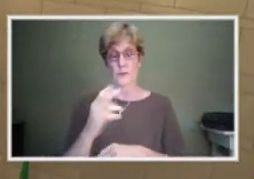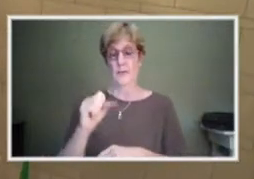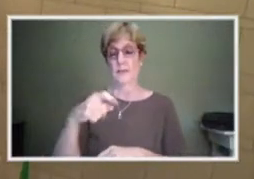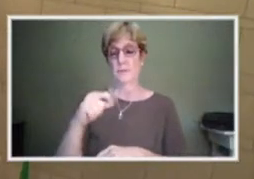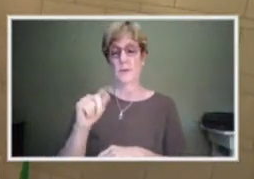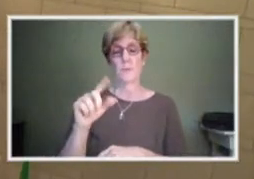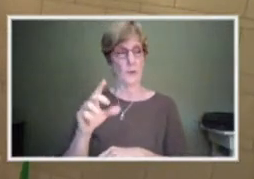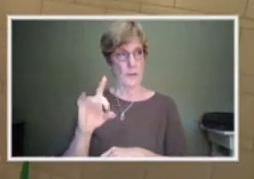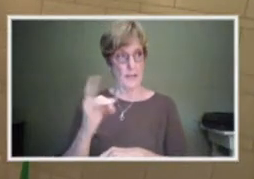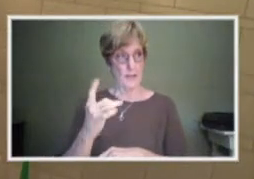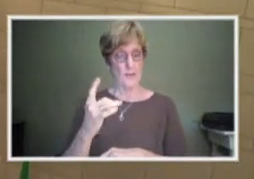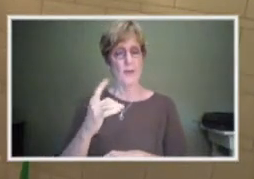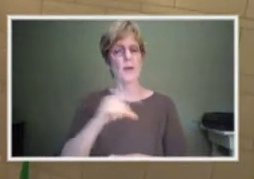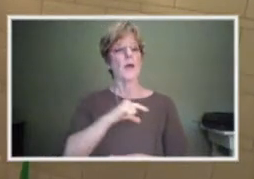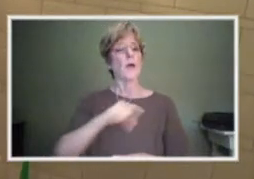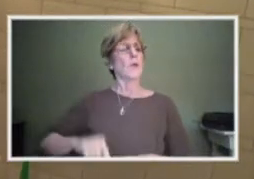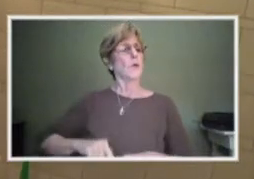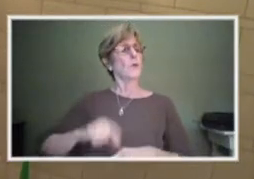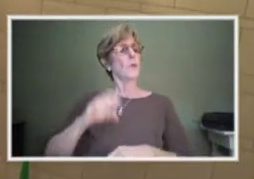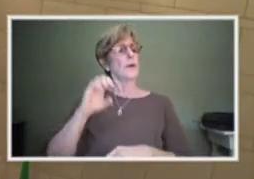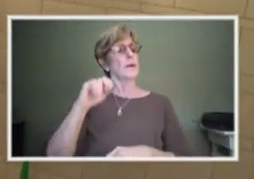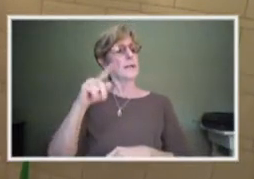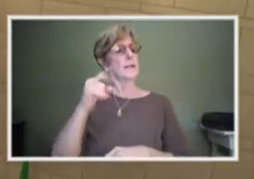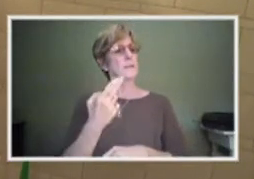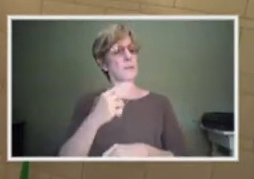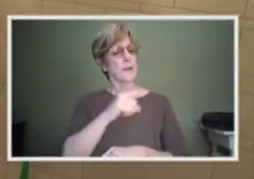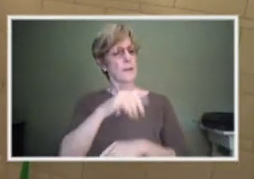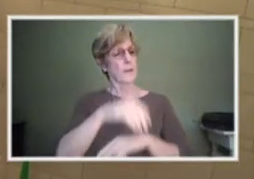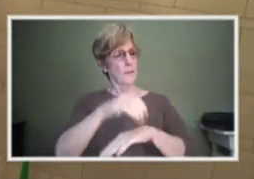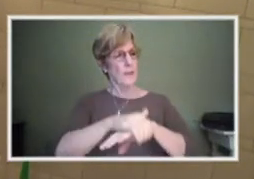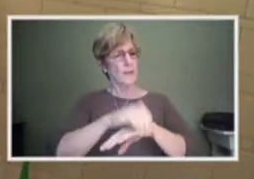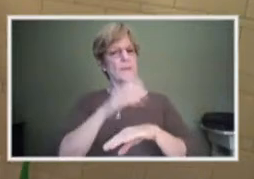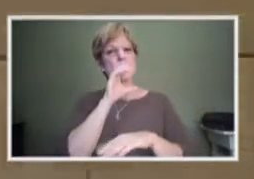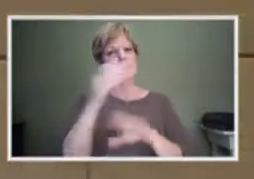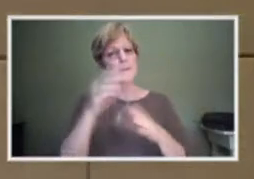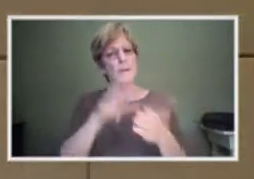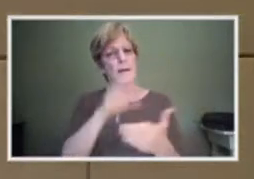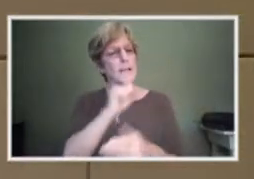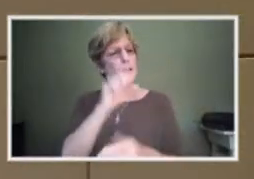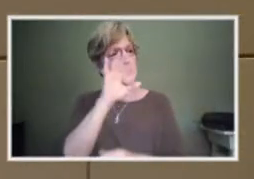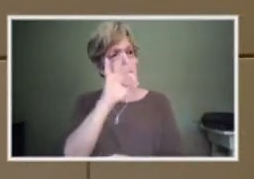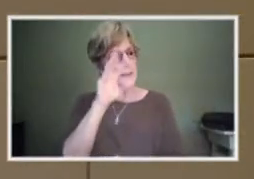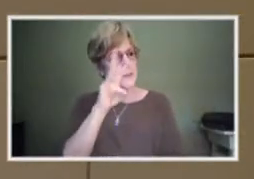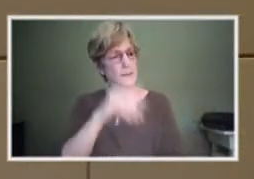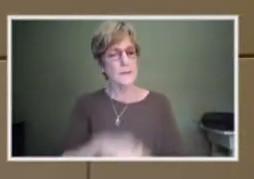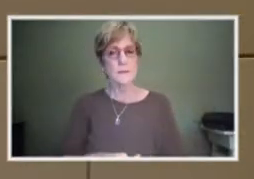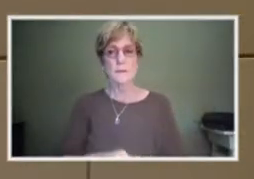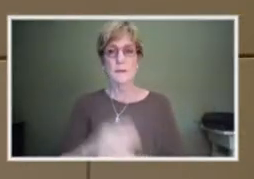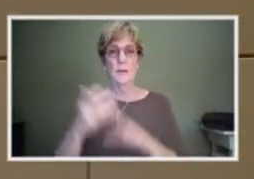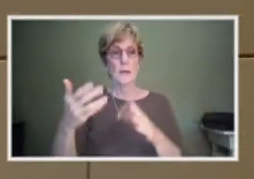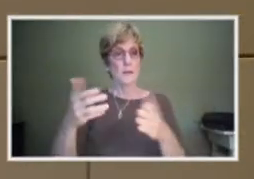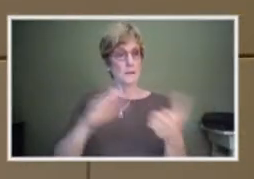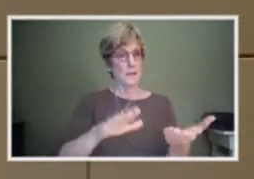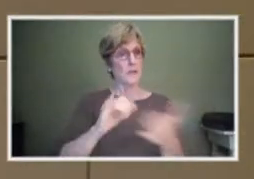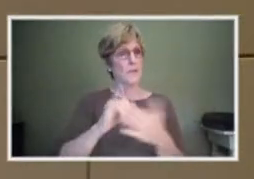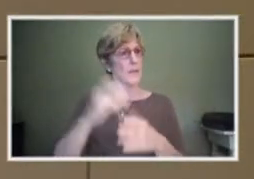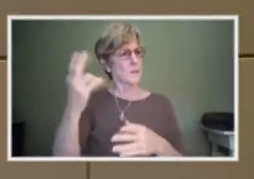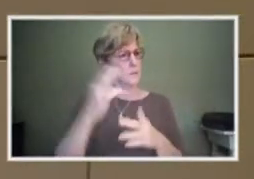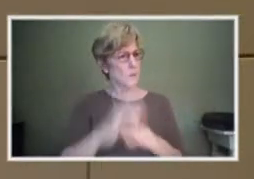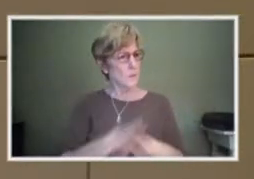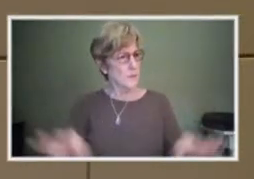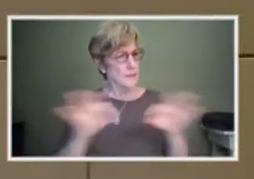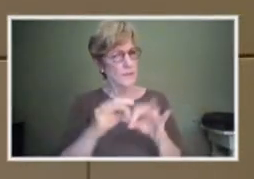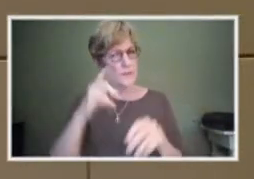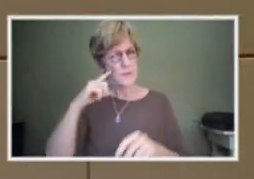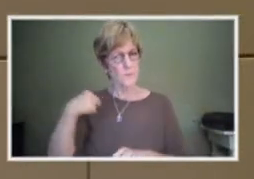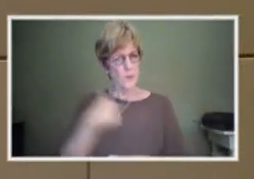Elizabeth II of England died at the age of 96. The death of the British monarch is of some historical significance to us,